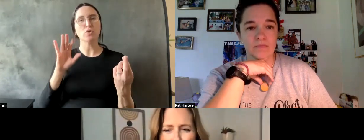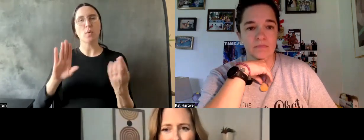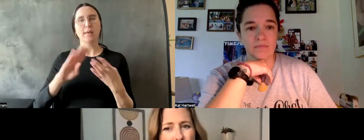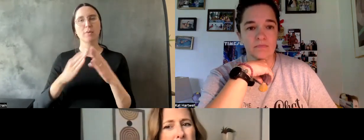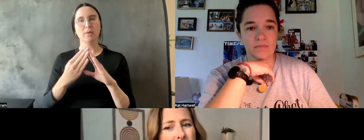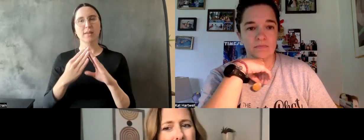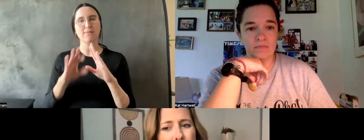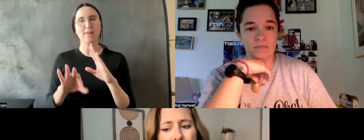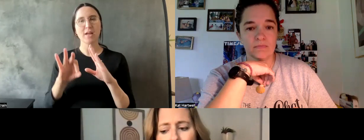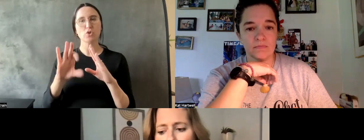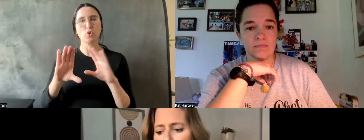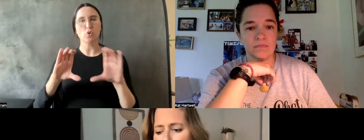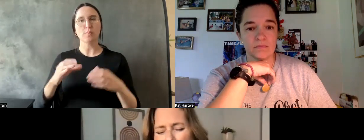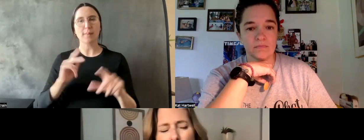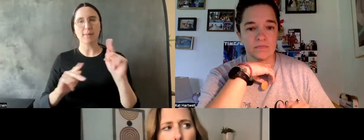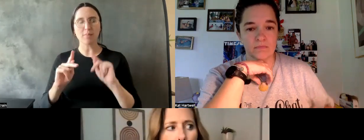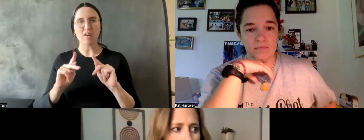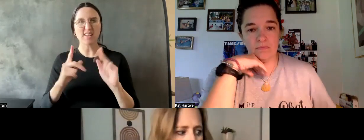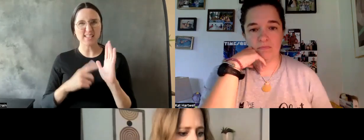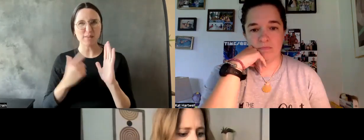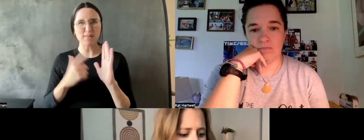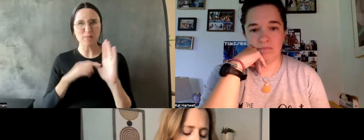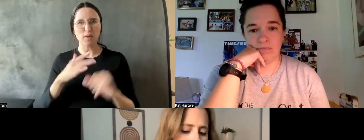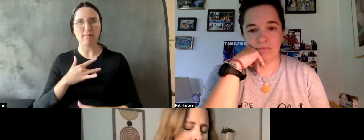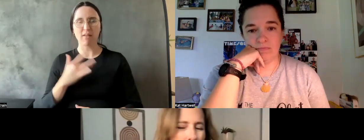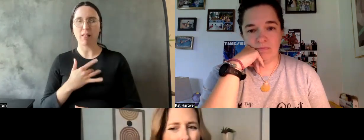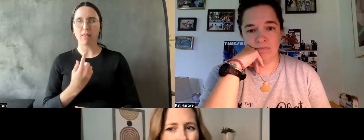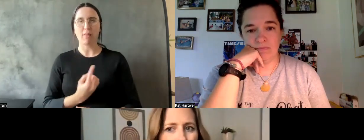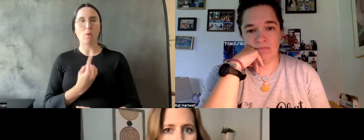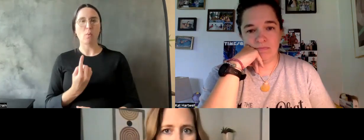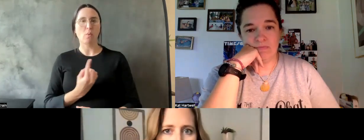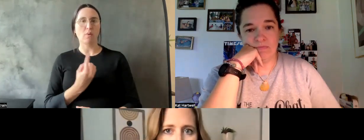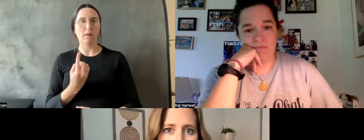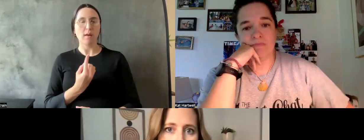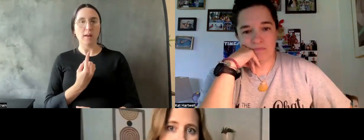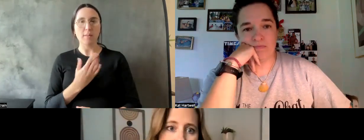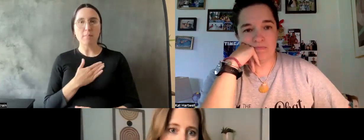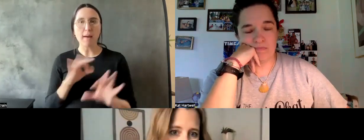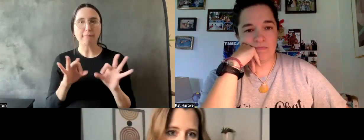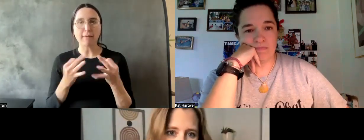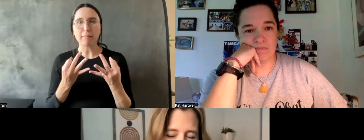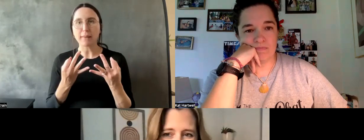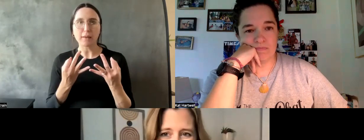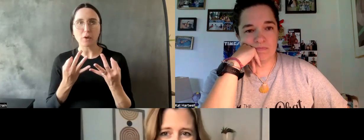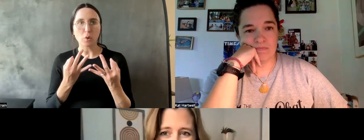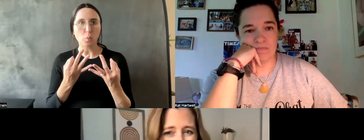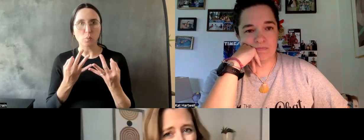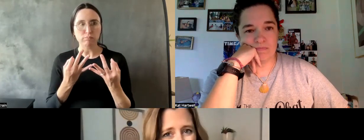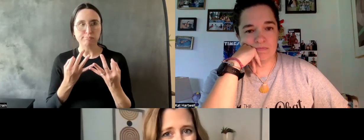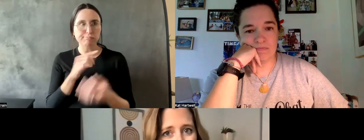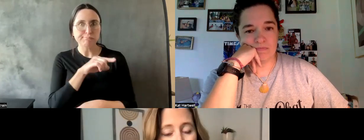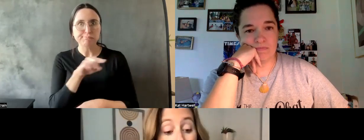that happens, because especially for us, we didn't really know any other families that had a child